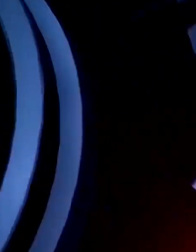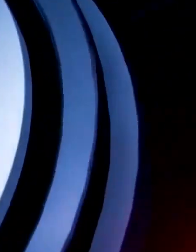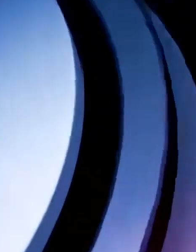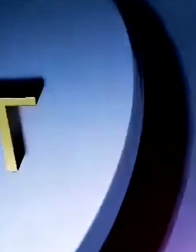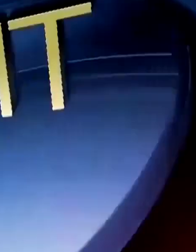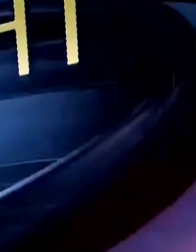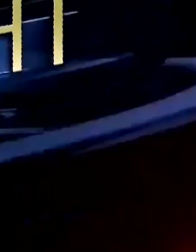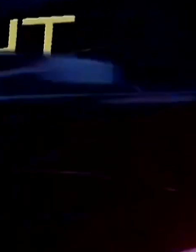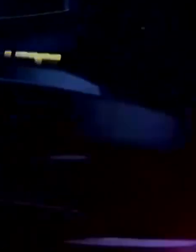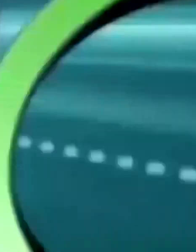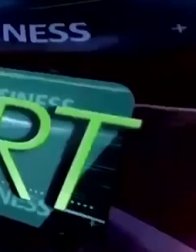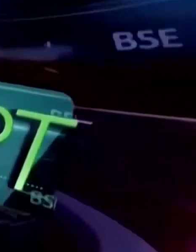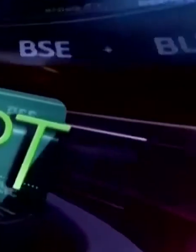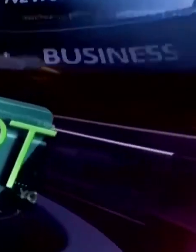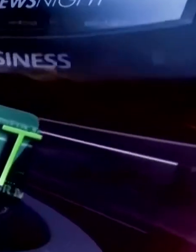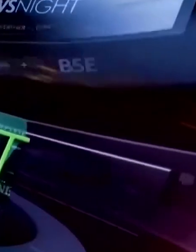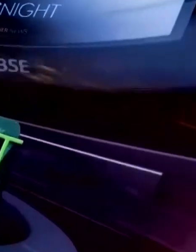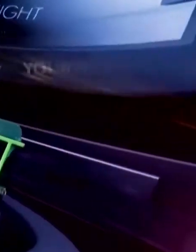time.